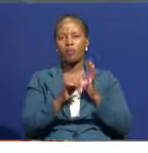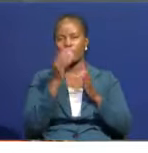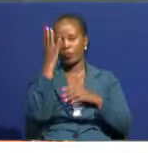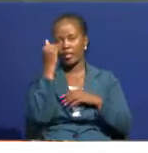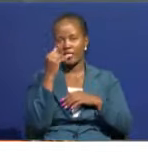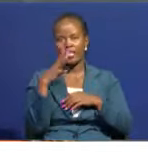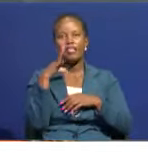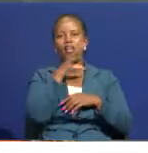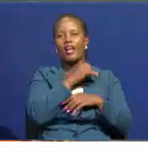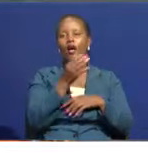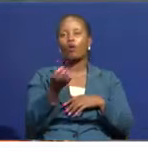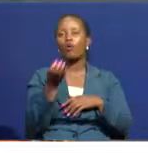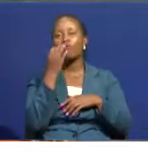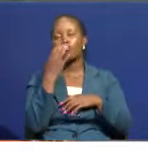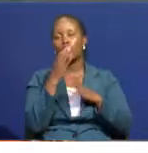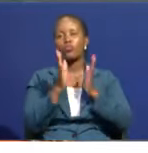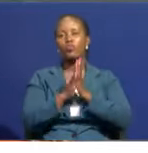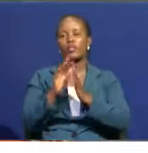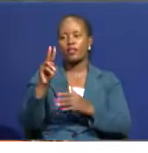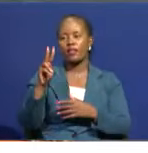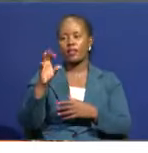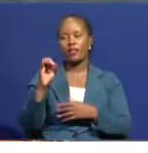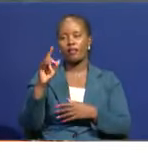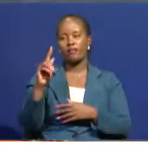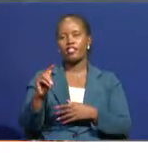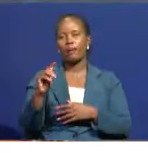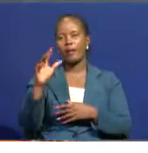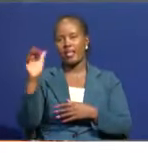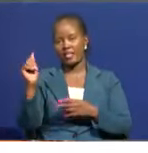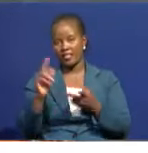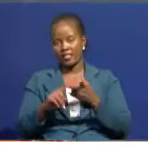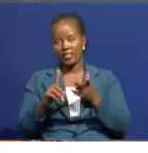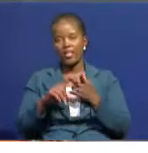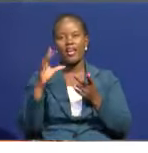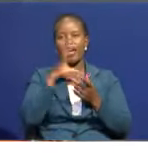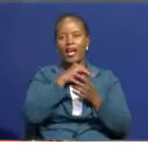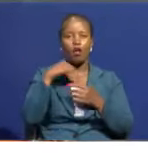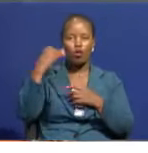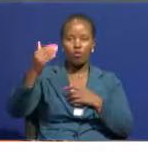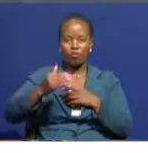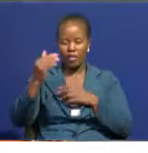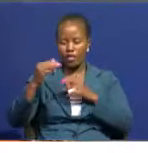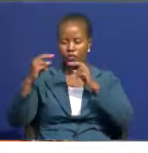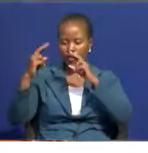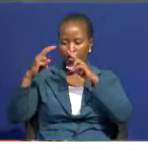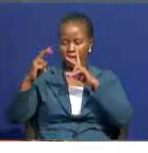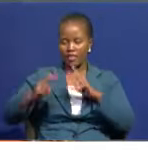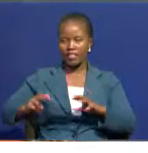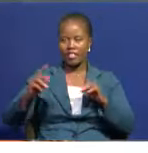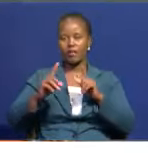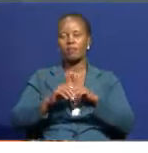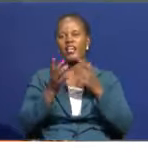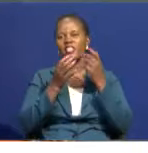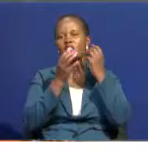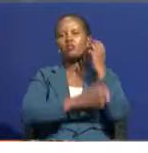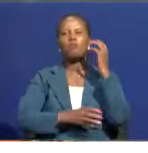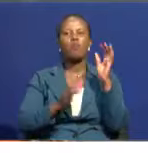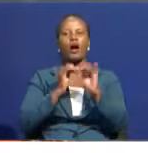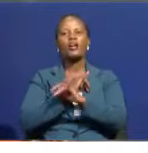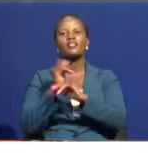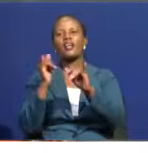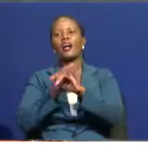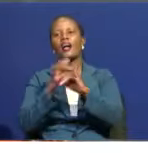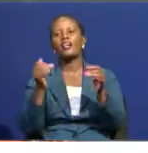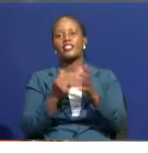with vitamin A, failure to undergo regular checkups, and poor hygiene. This comes as a team of 7 medics